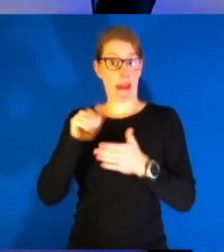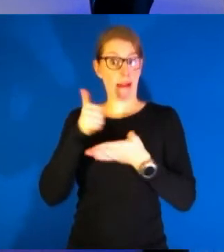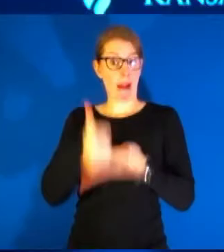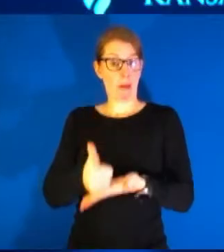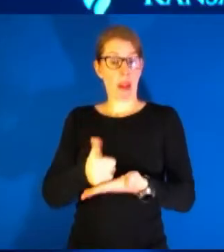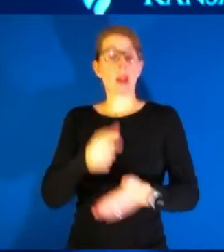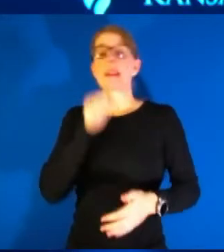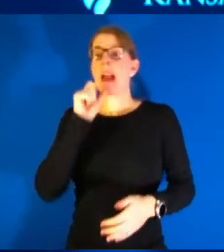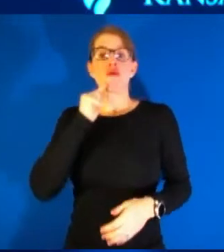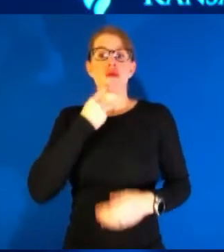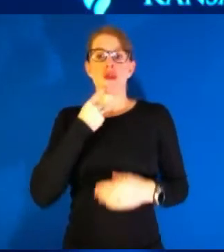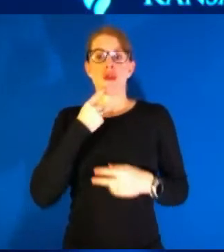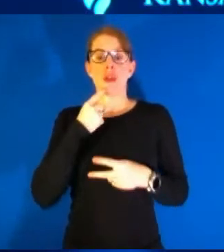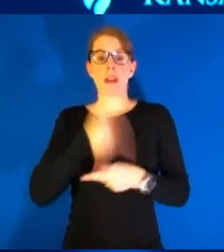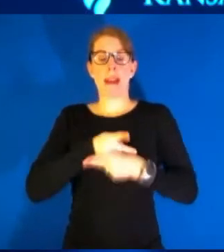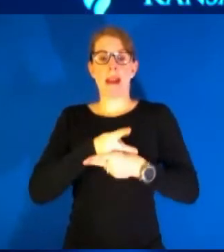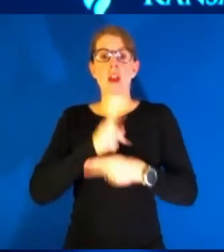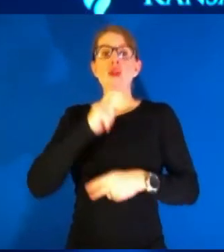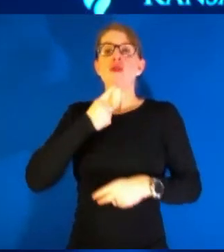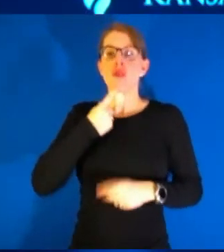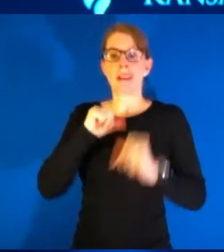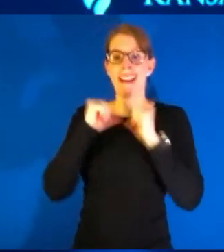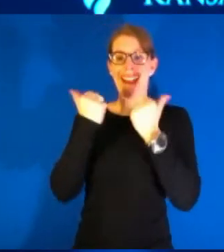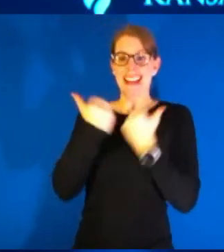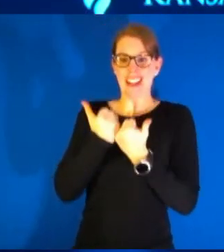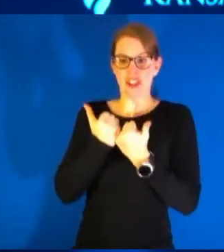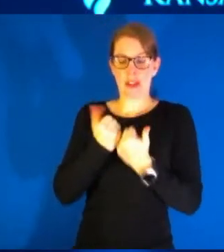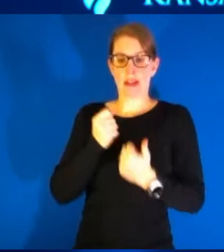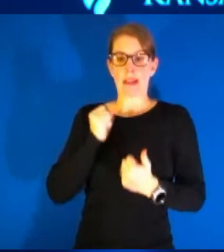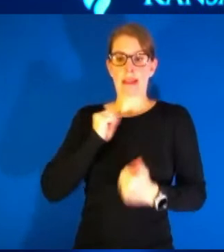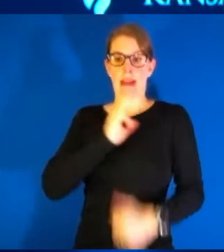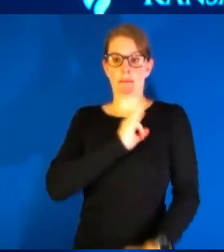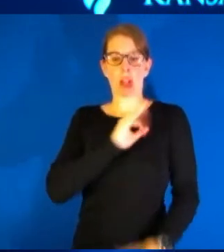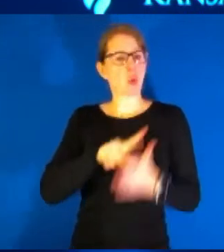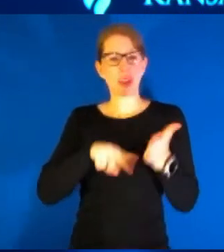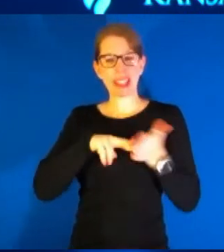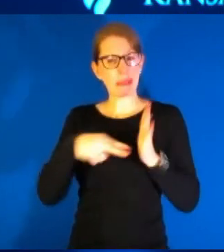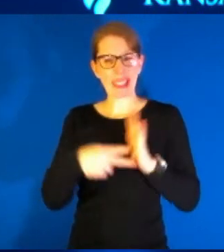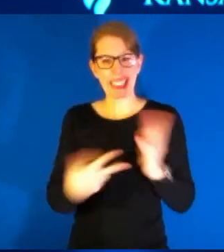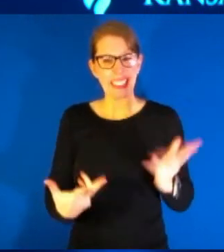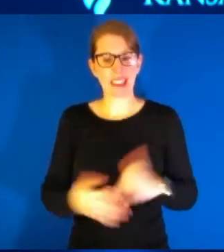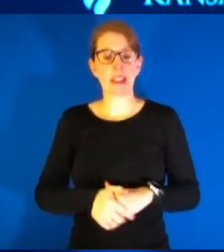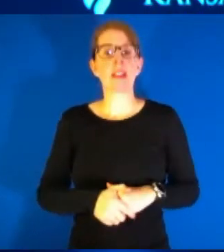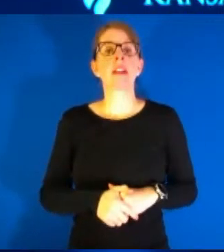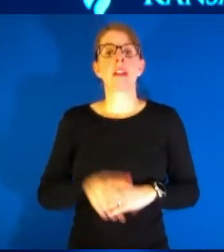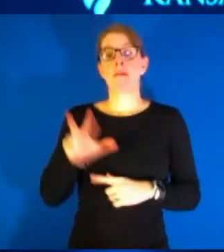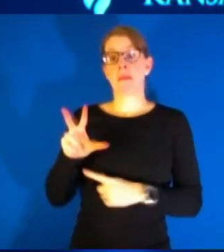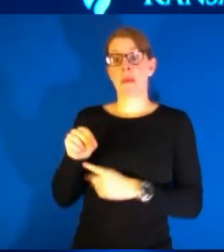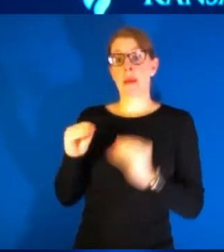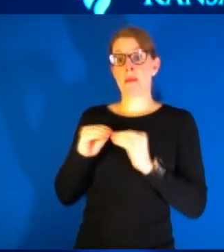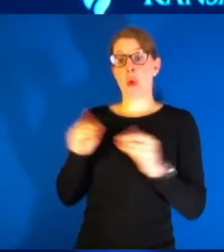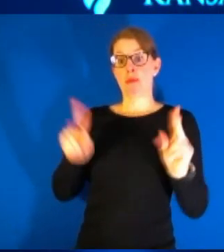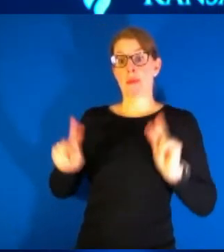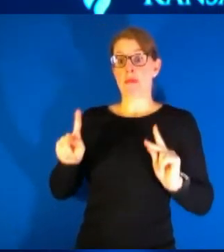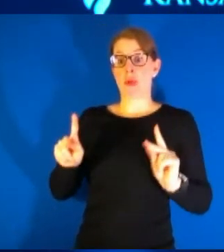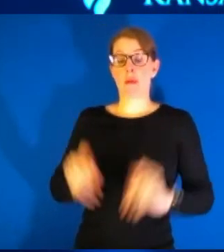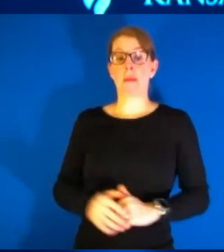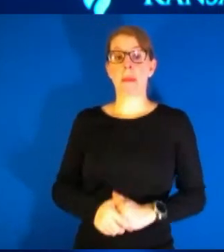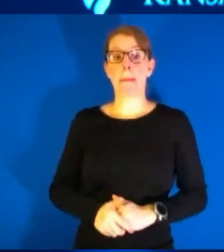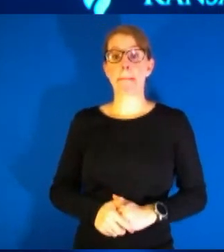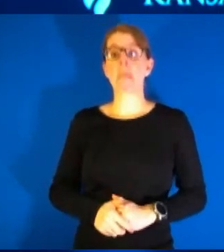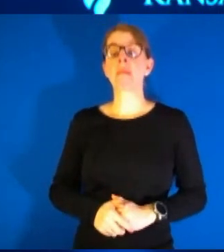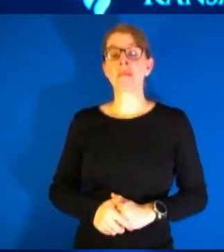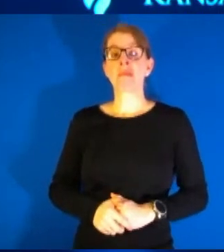it's critical agency staffing. So Okay, what does that mean? That means we have 30 more folks up in the ranks, up on